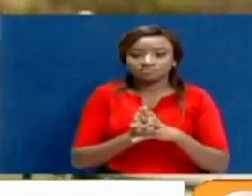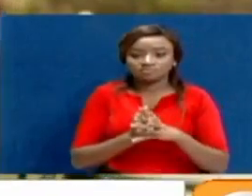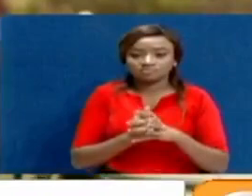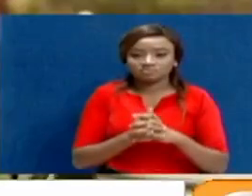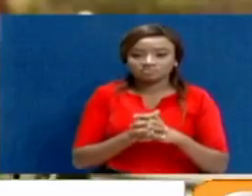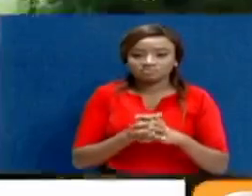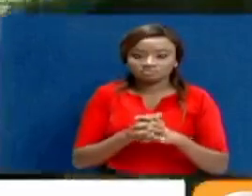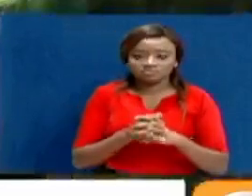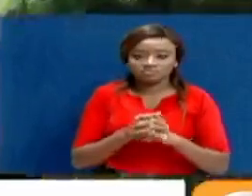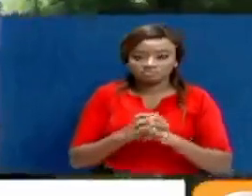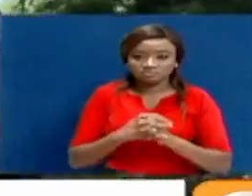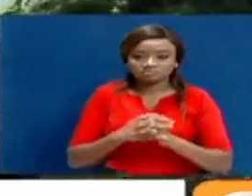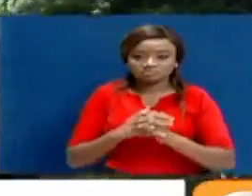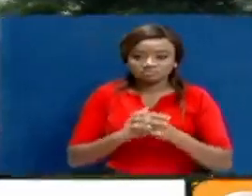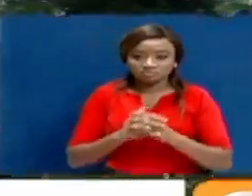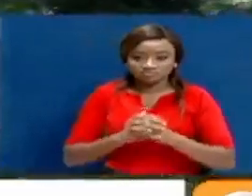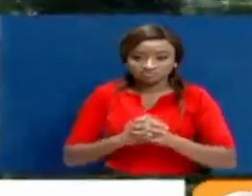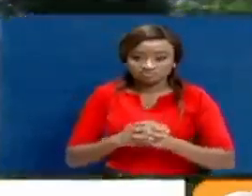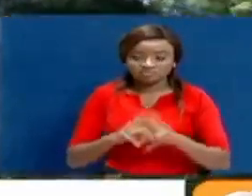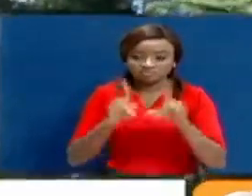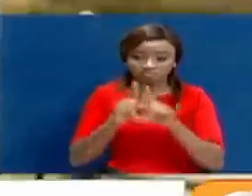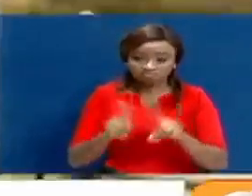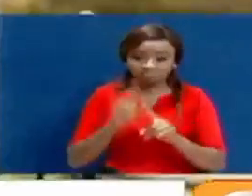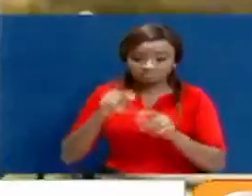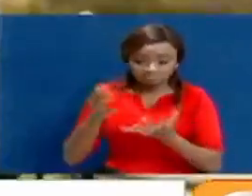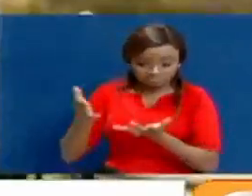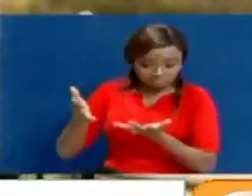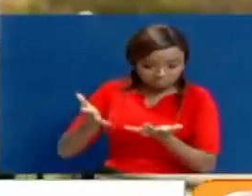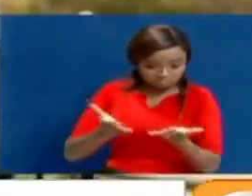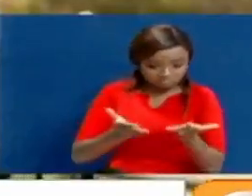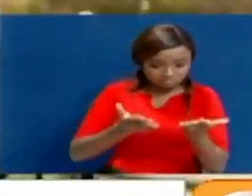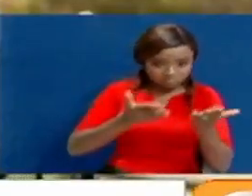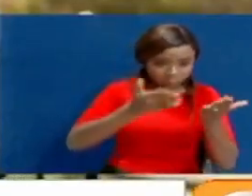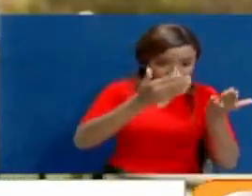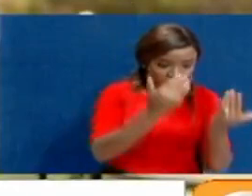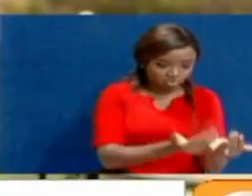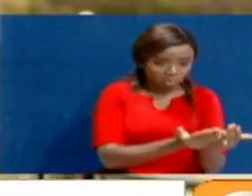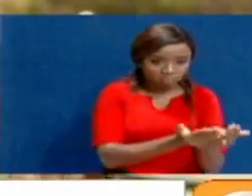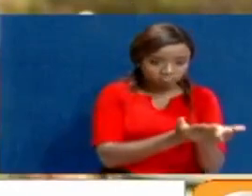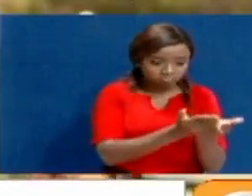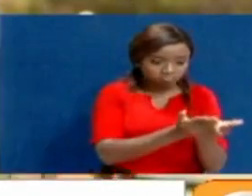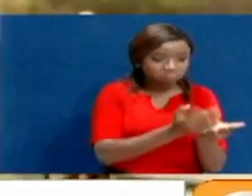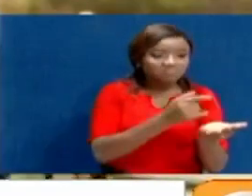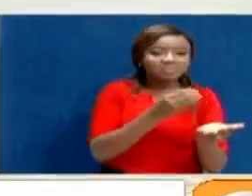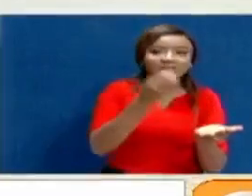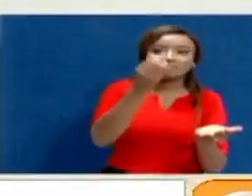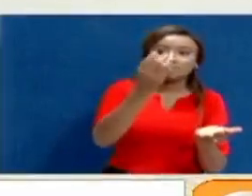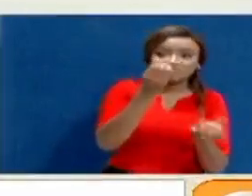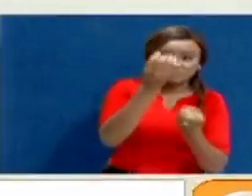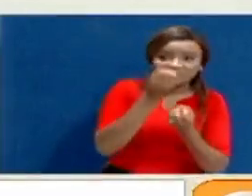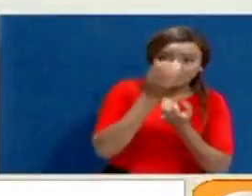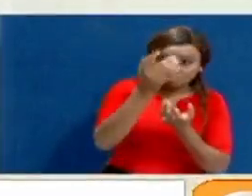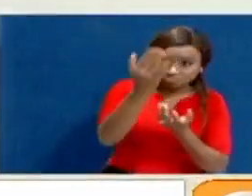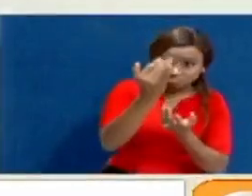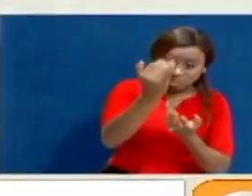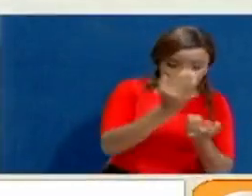capture site and the release site. We have to dart with drags, and then we have to rope it and guide it to the boat. Over the